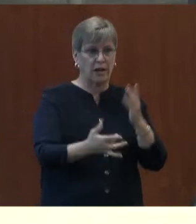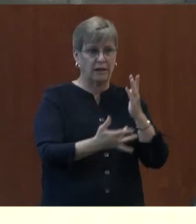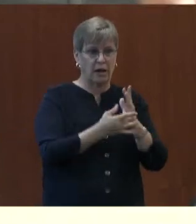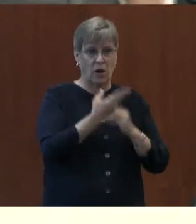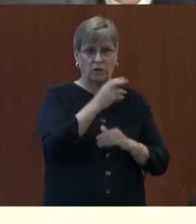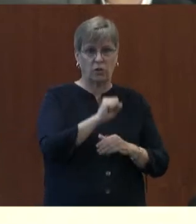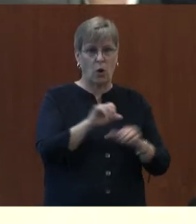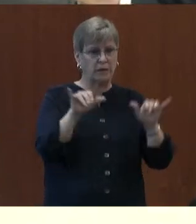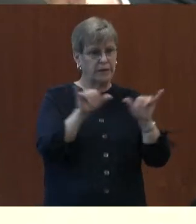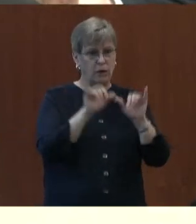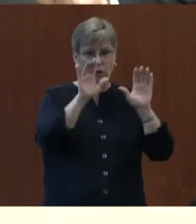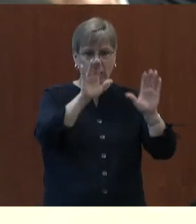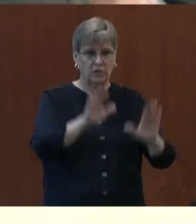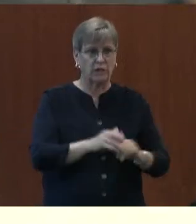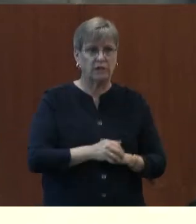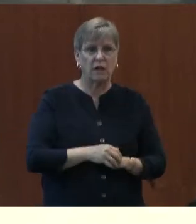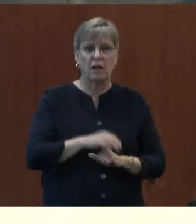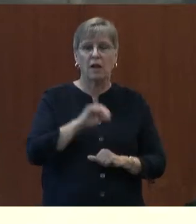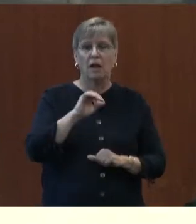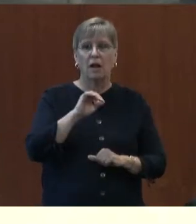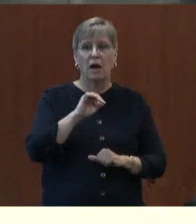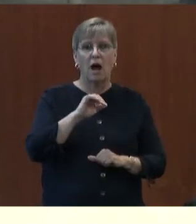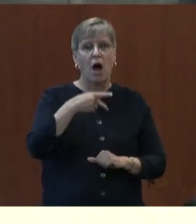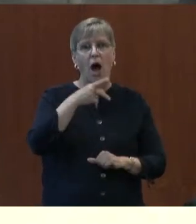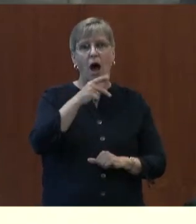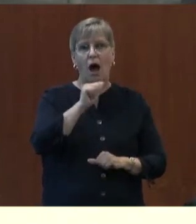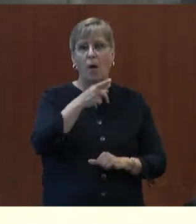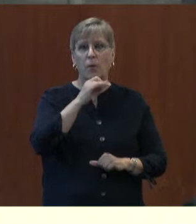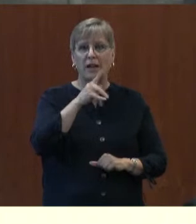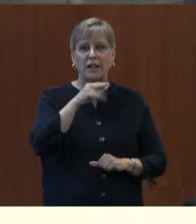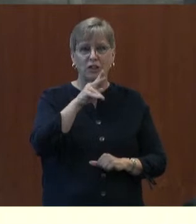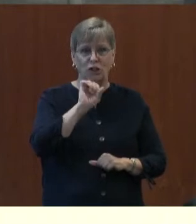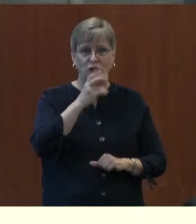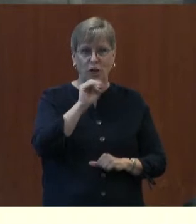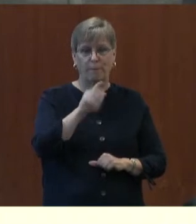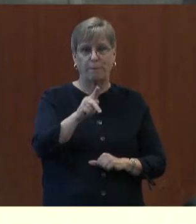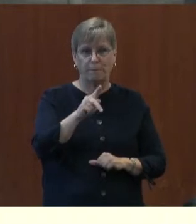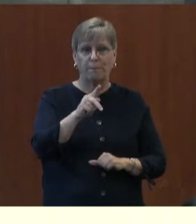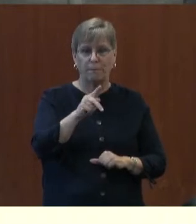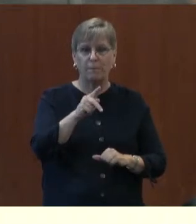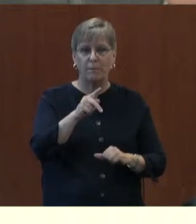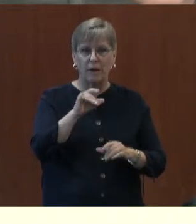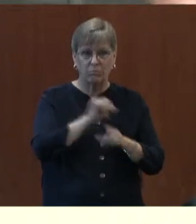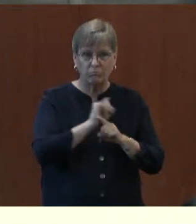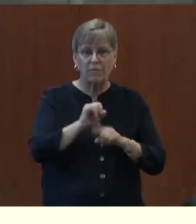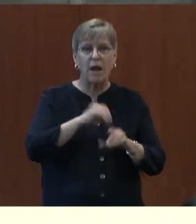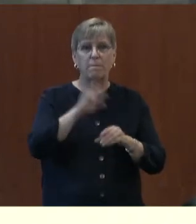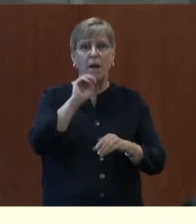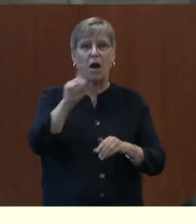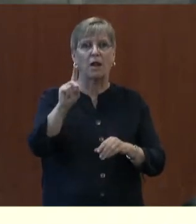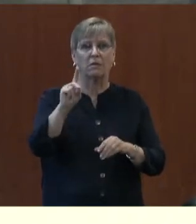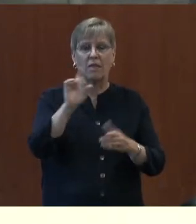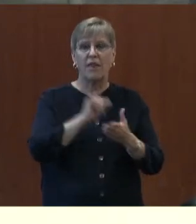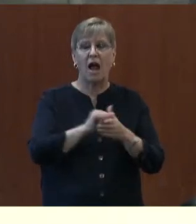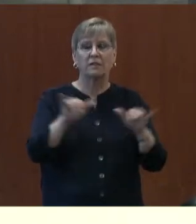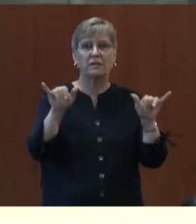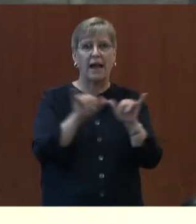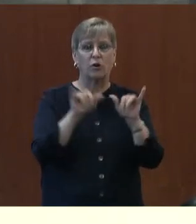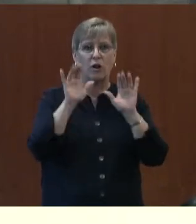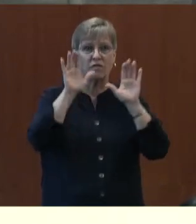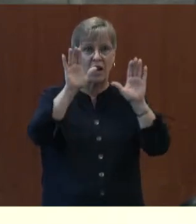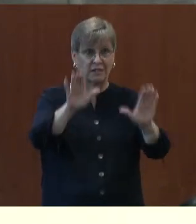of excellence, apprenticeships, #1 in Maryland. So that standard of excellence